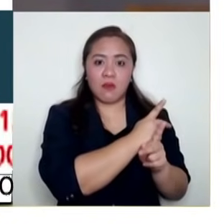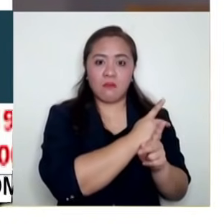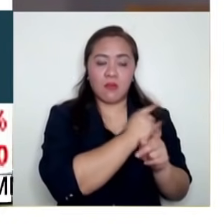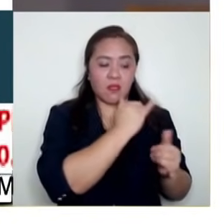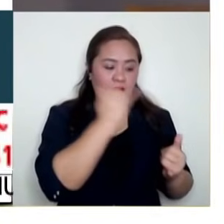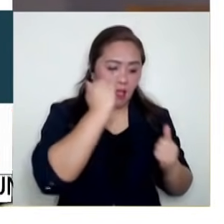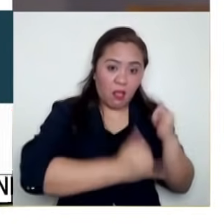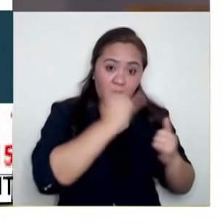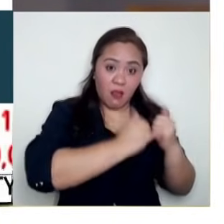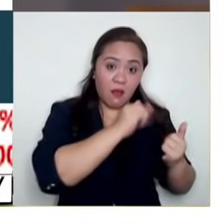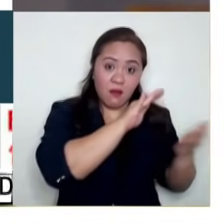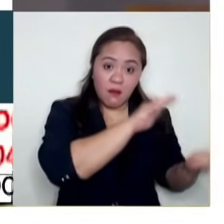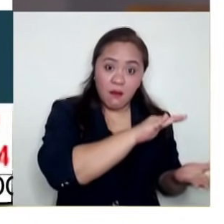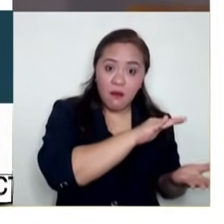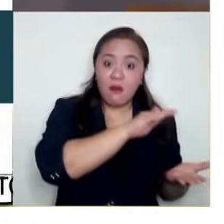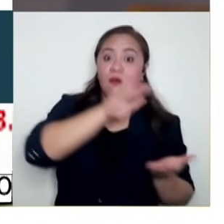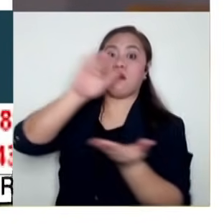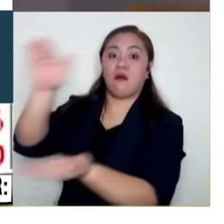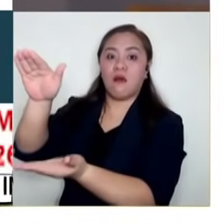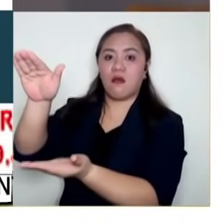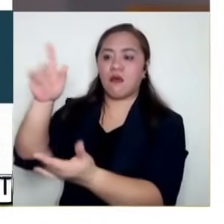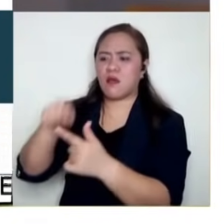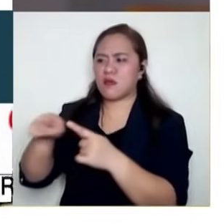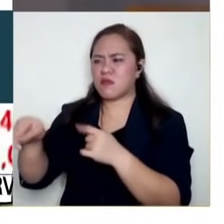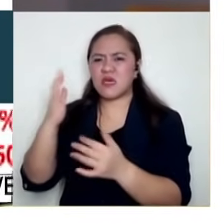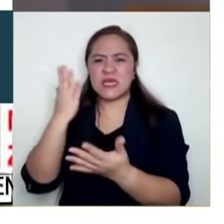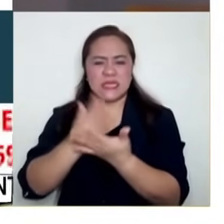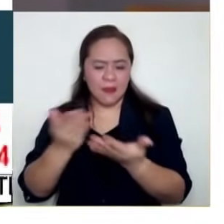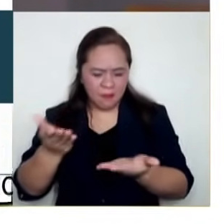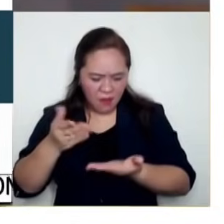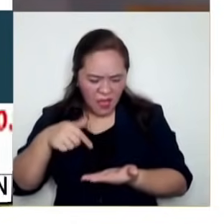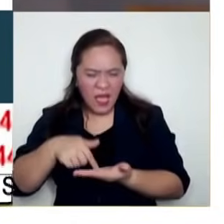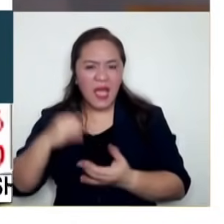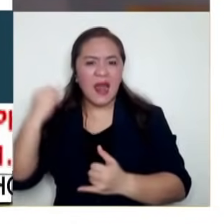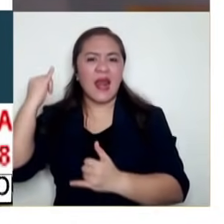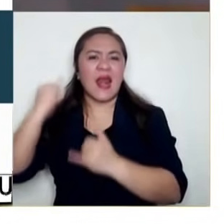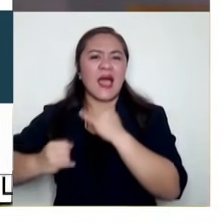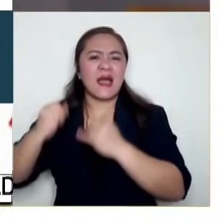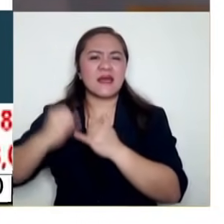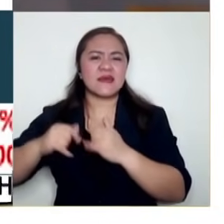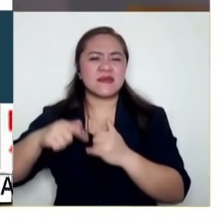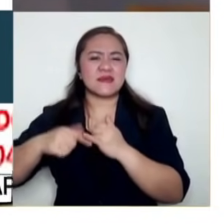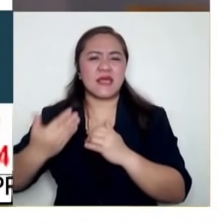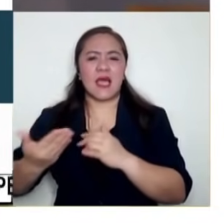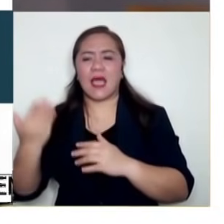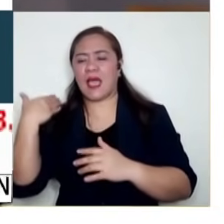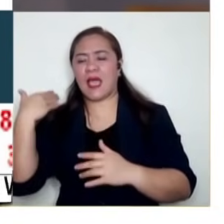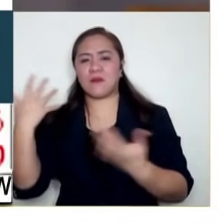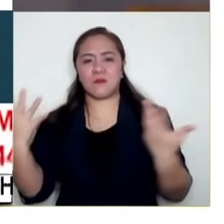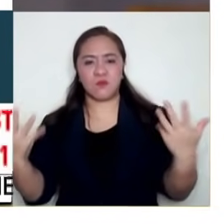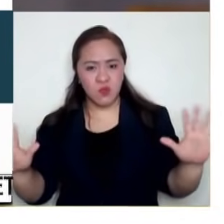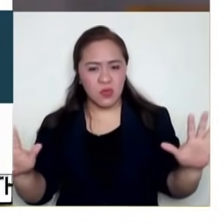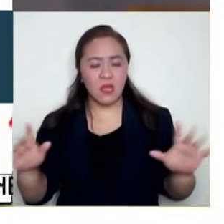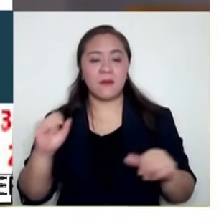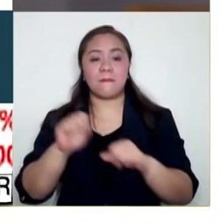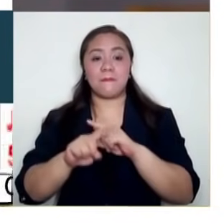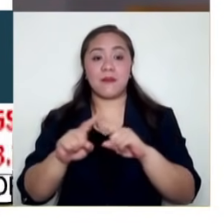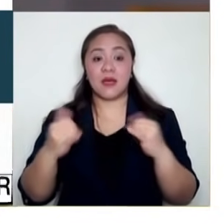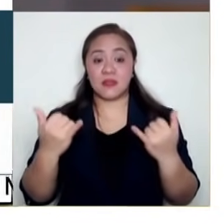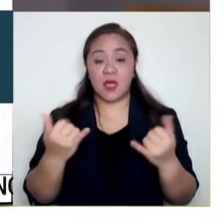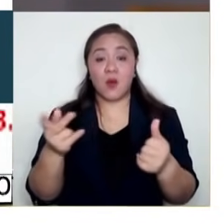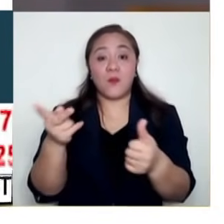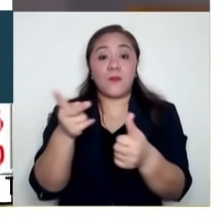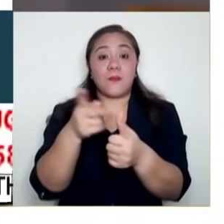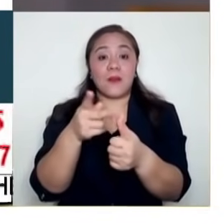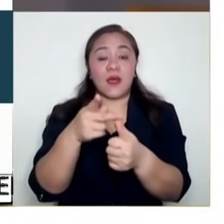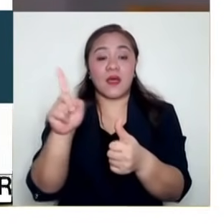time, what they are submitting are outdated samples already. So now we are going to have this protocol that what we are going to